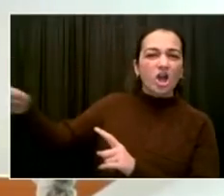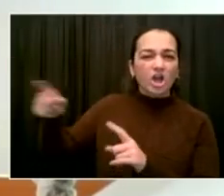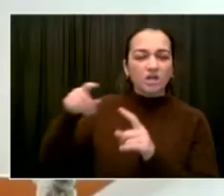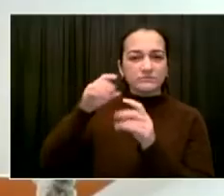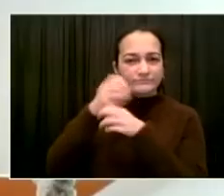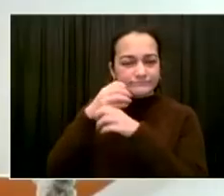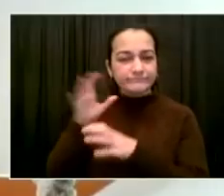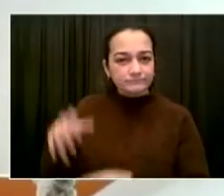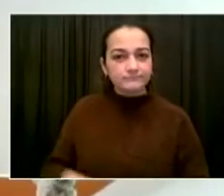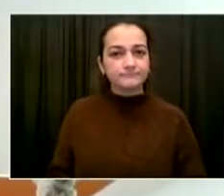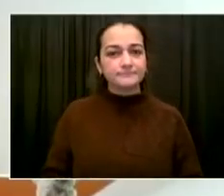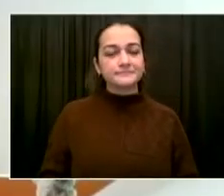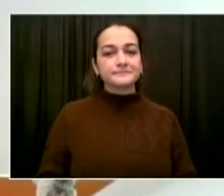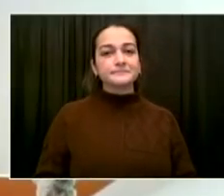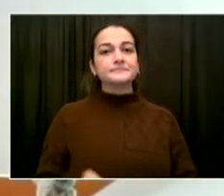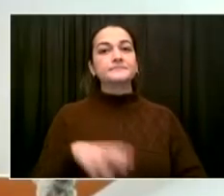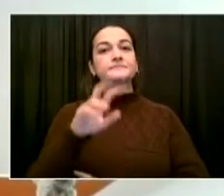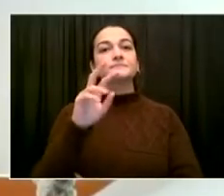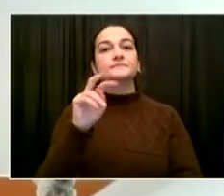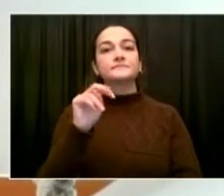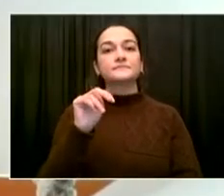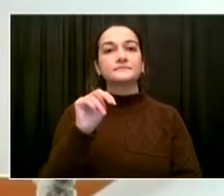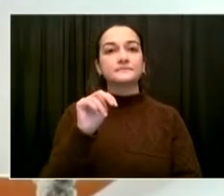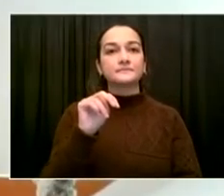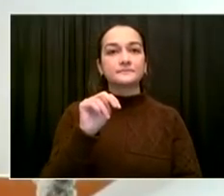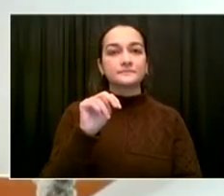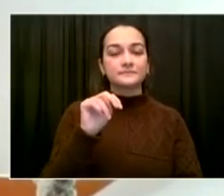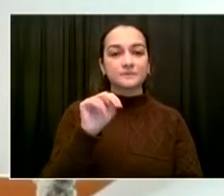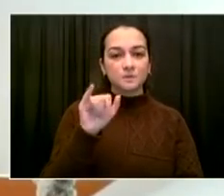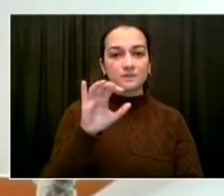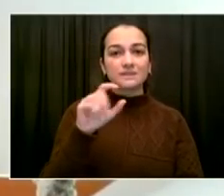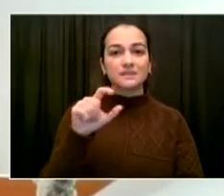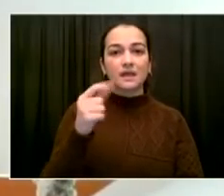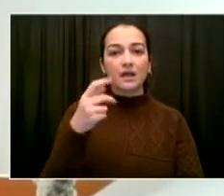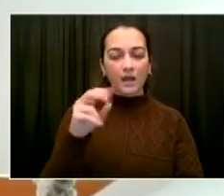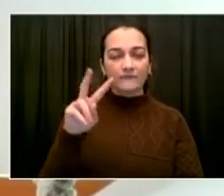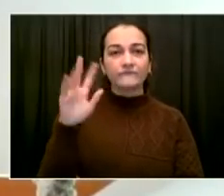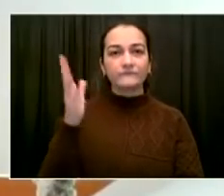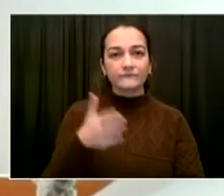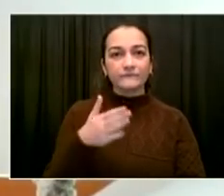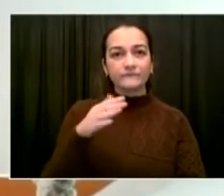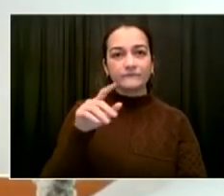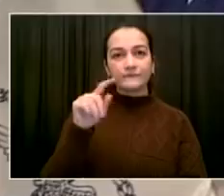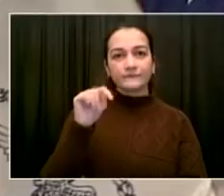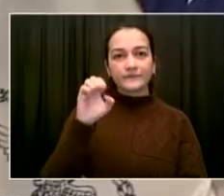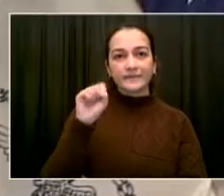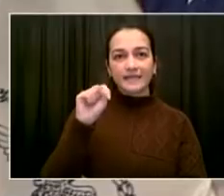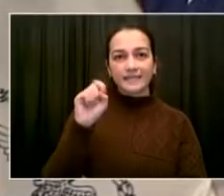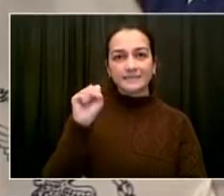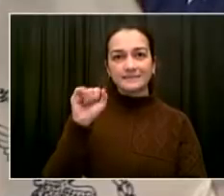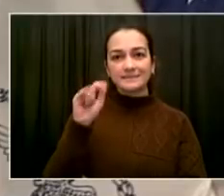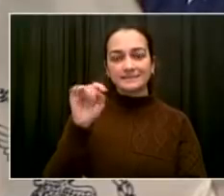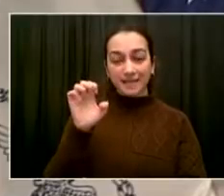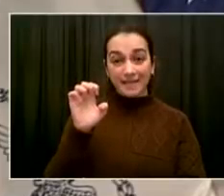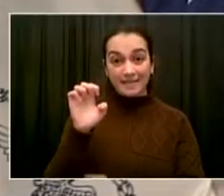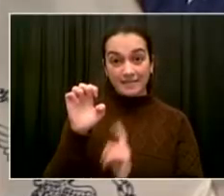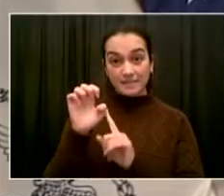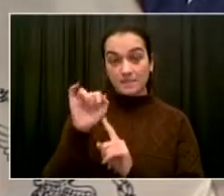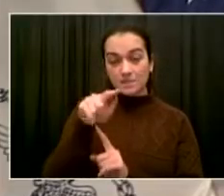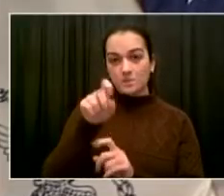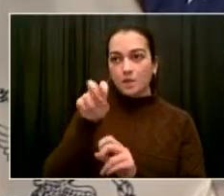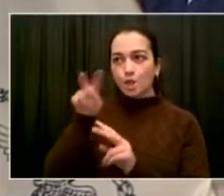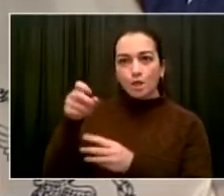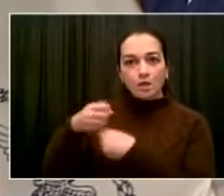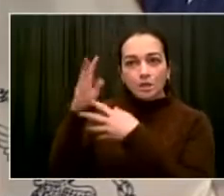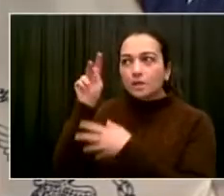fixed sites per borough, all with rapid tests, and 17 more mobile units to our arsenal. Thanks, Katie. I want to just say, Ted, everything you